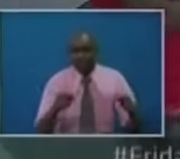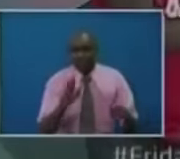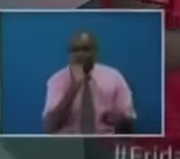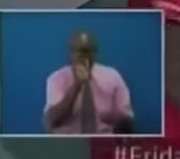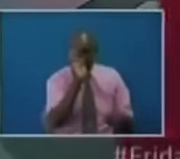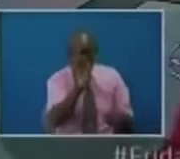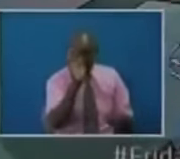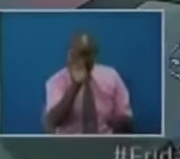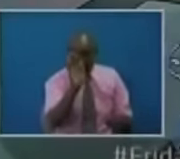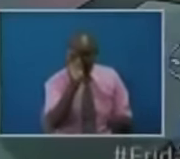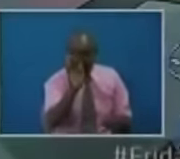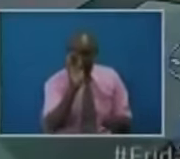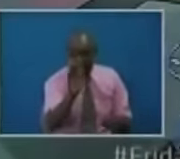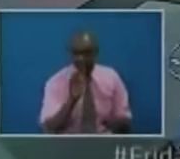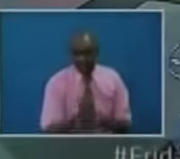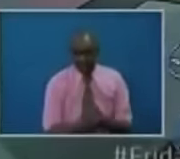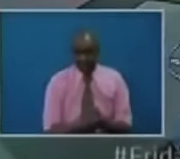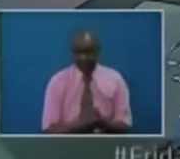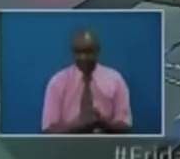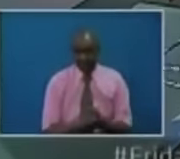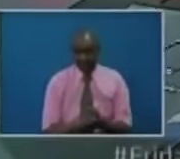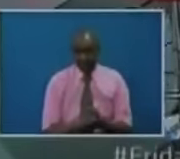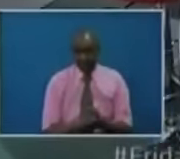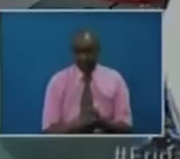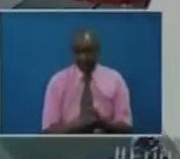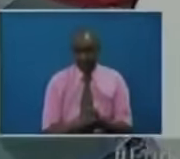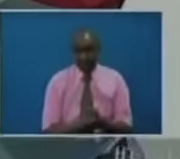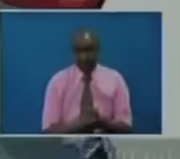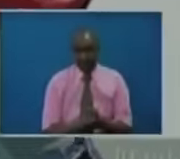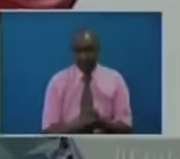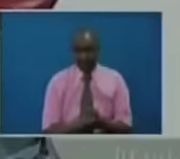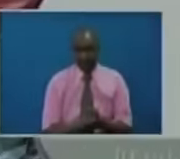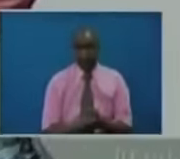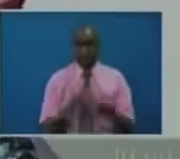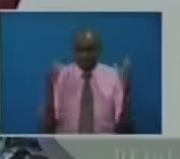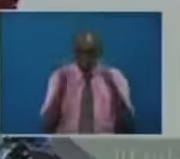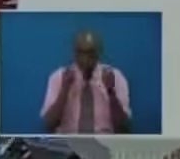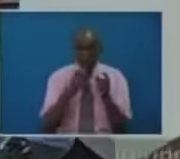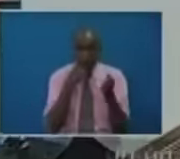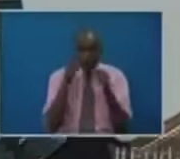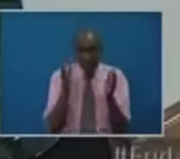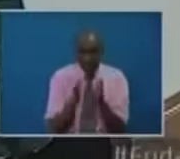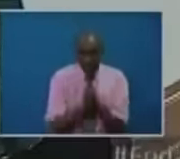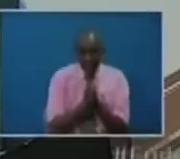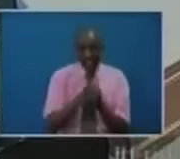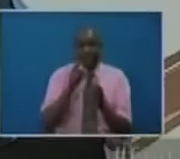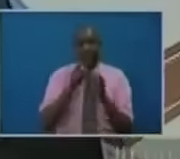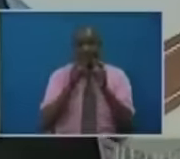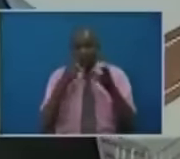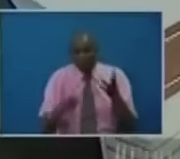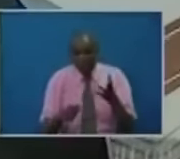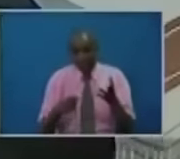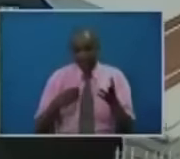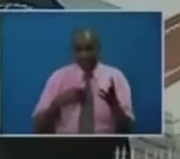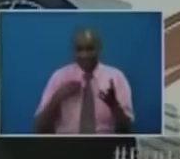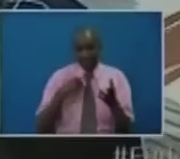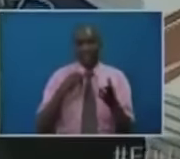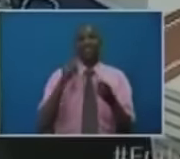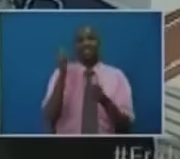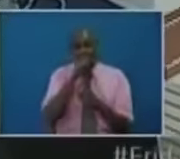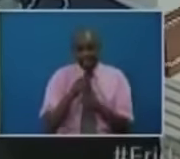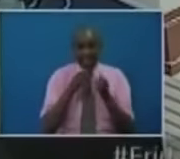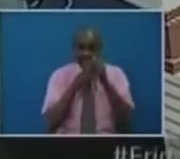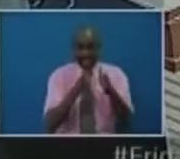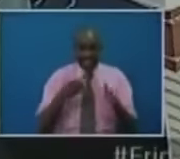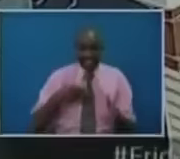tulia tu hapo, acha nikaribi haya. Groups have spoken in response to aggressive former Tanzanian